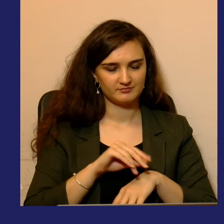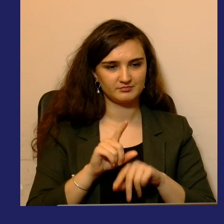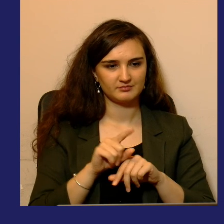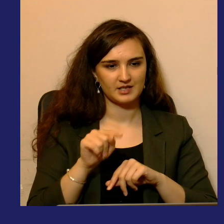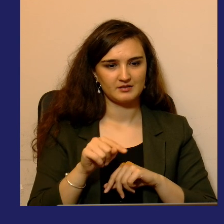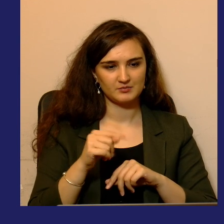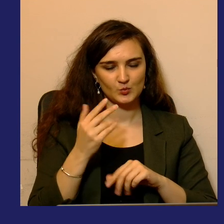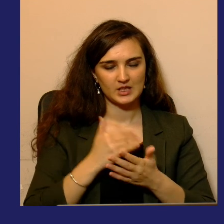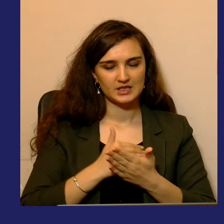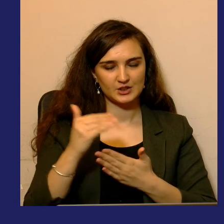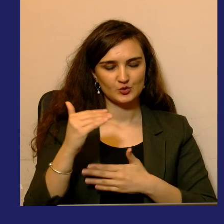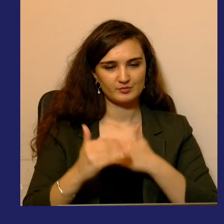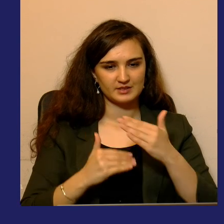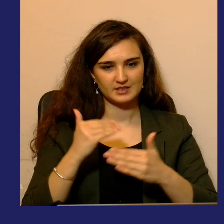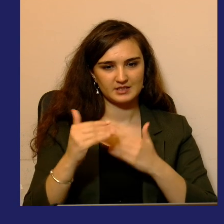government of Mexico.